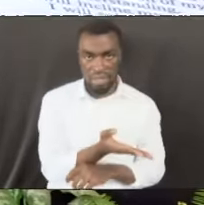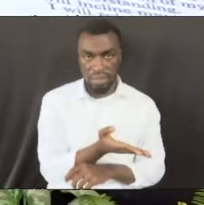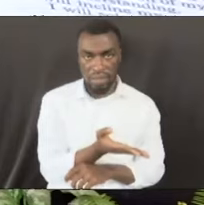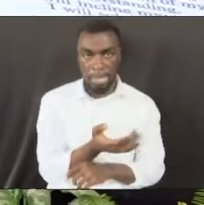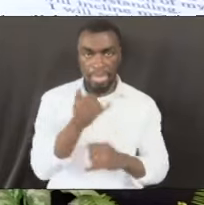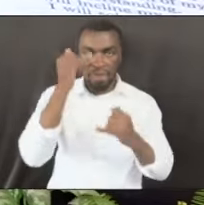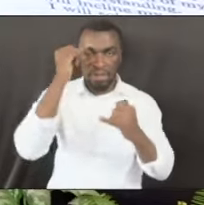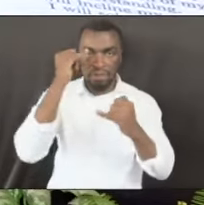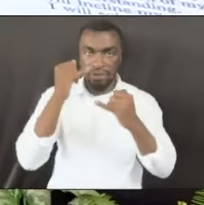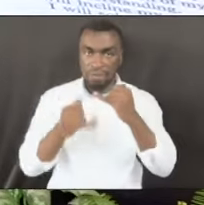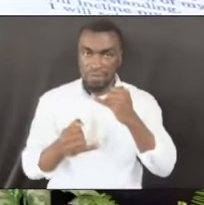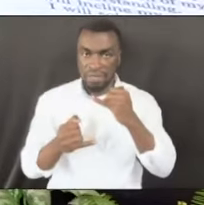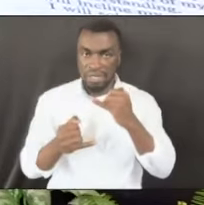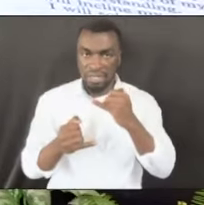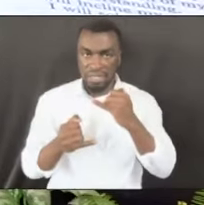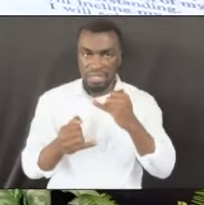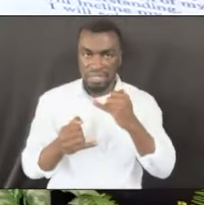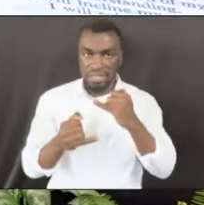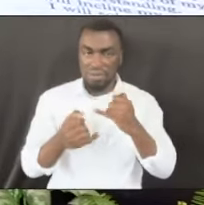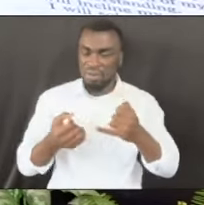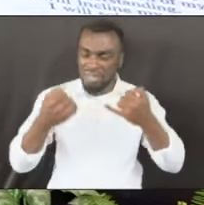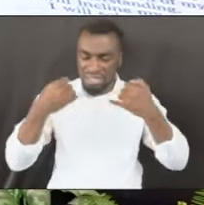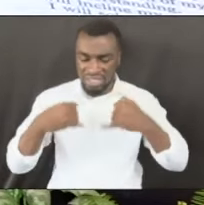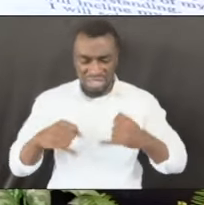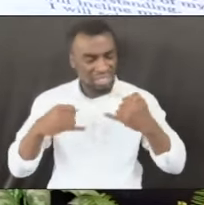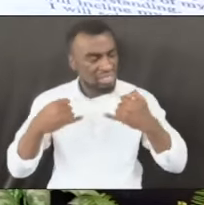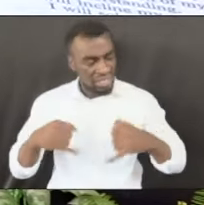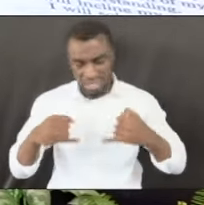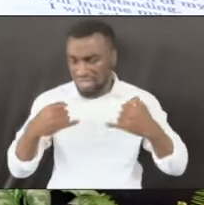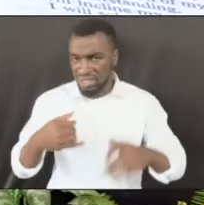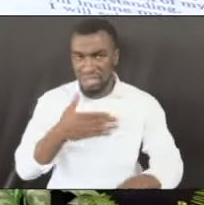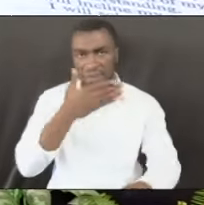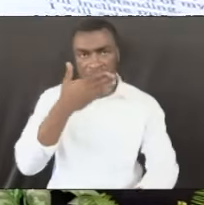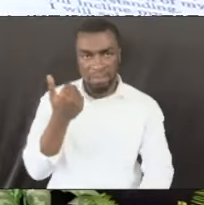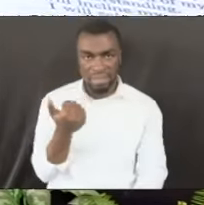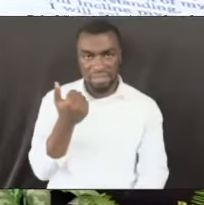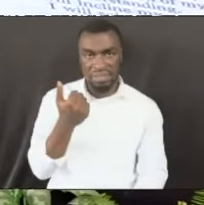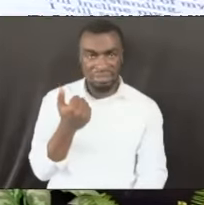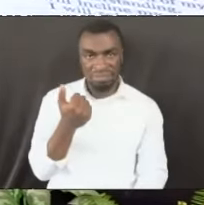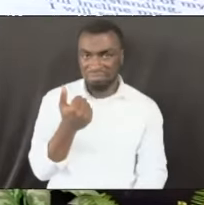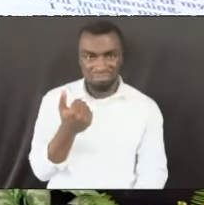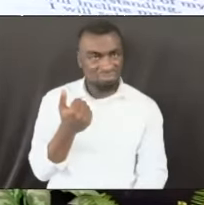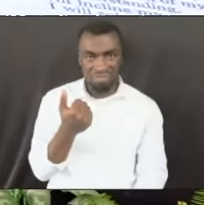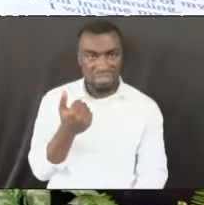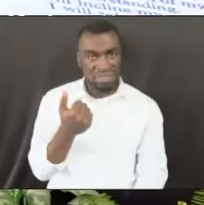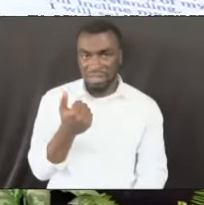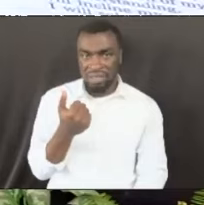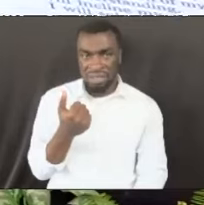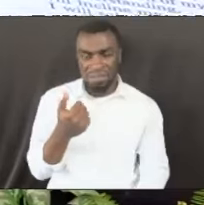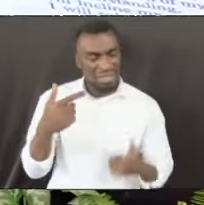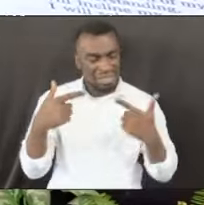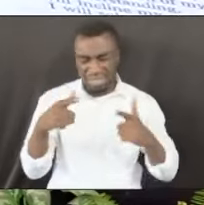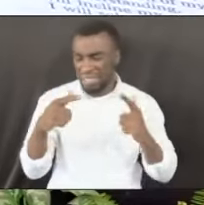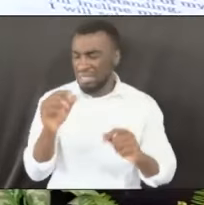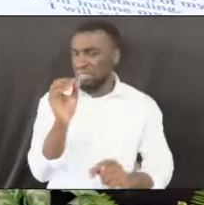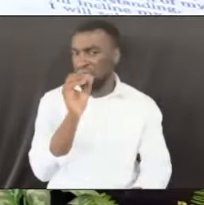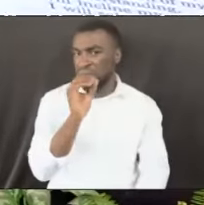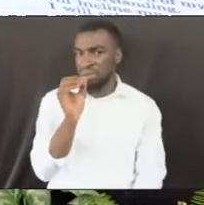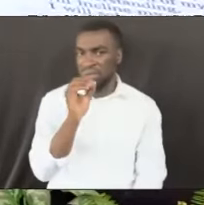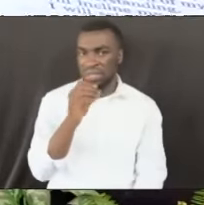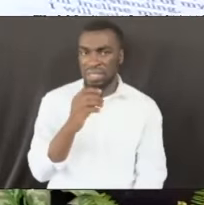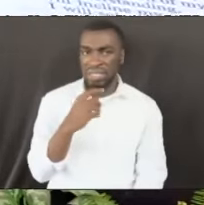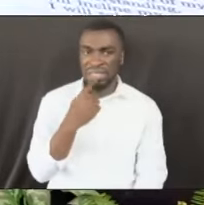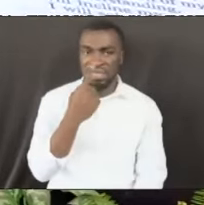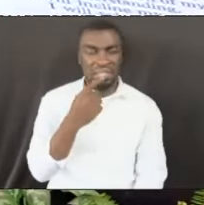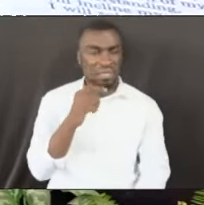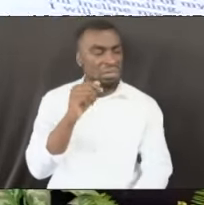Finally, when they tried their best, to no avail, they say, no, God forgive